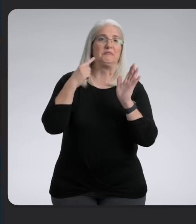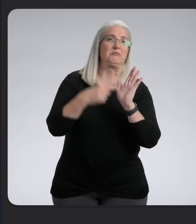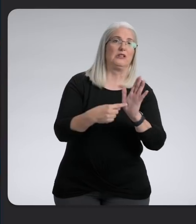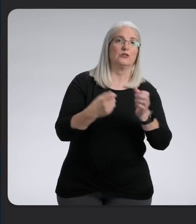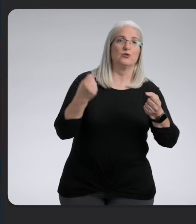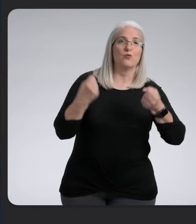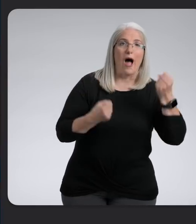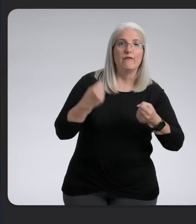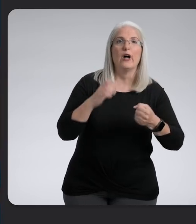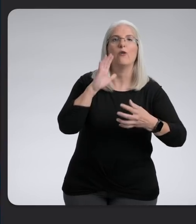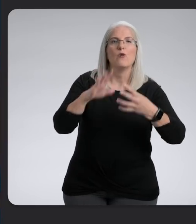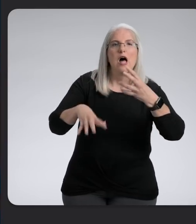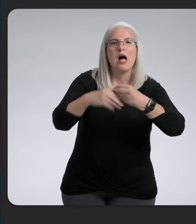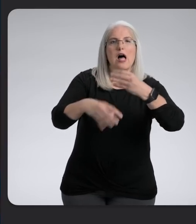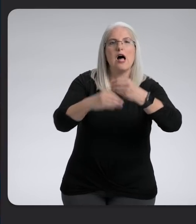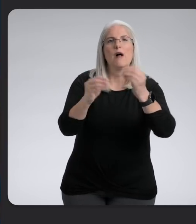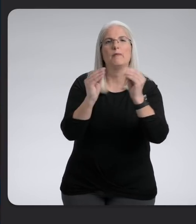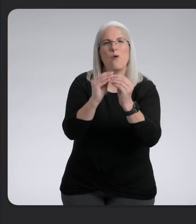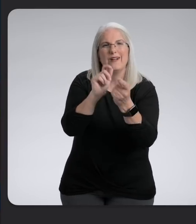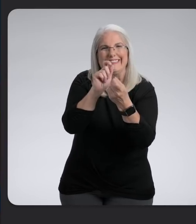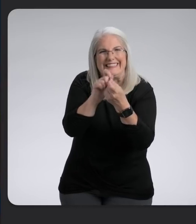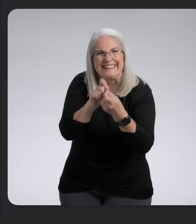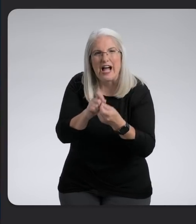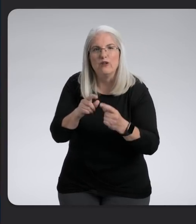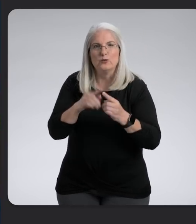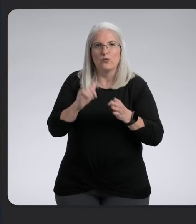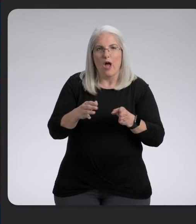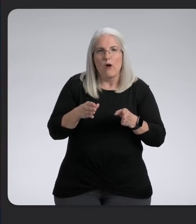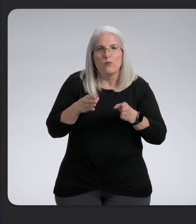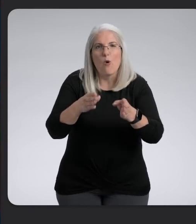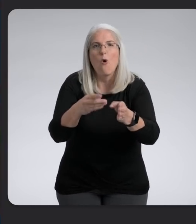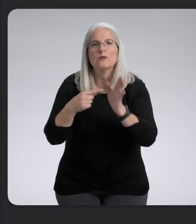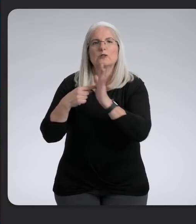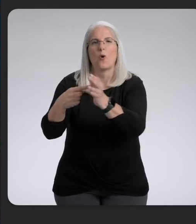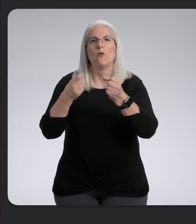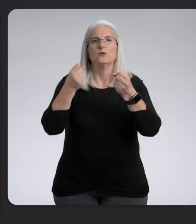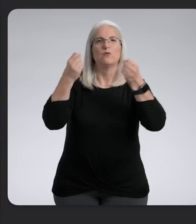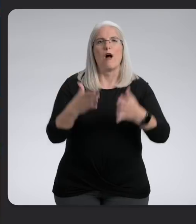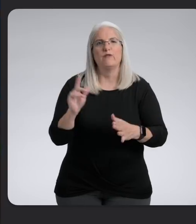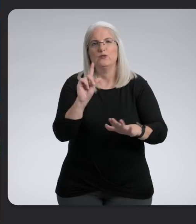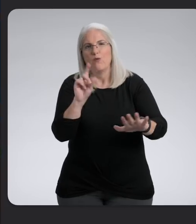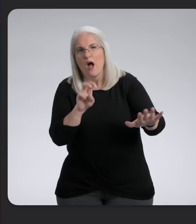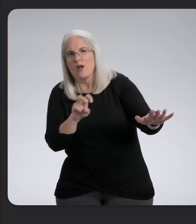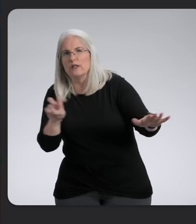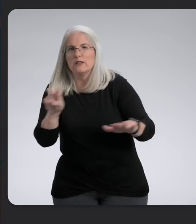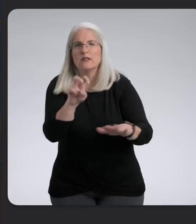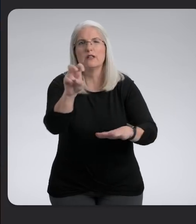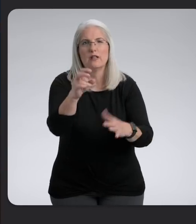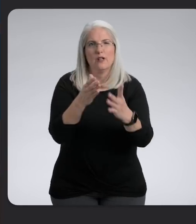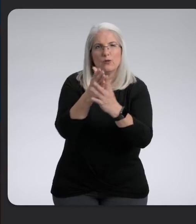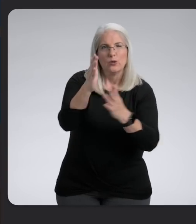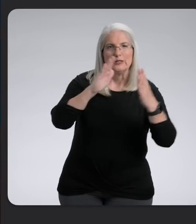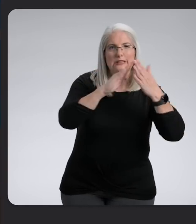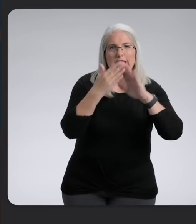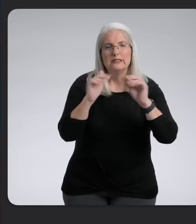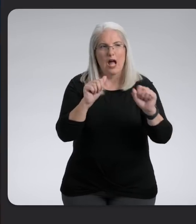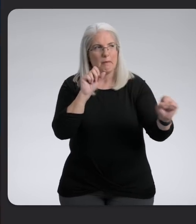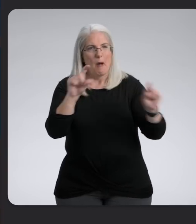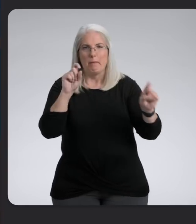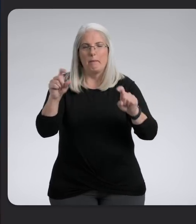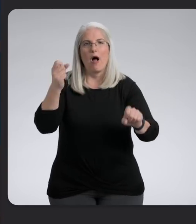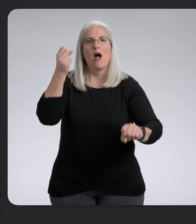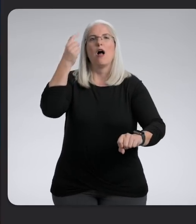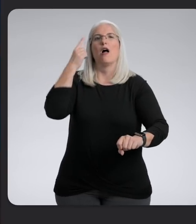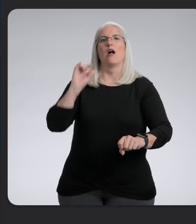road details to the map so we can help drivers as they move throughout a city to better see and understand important things